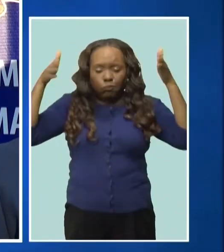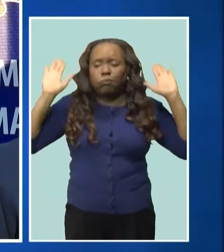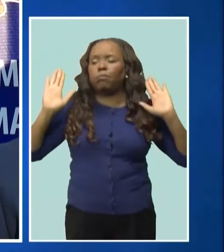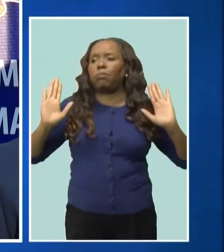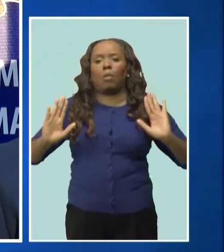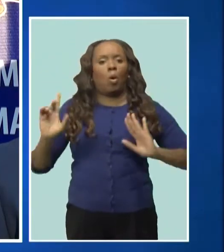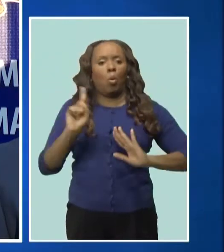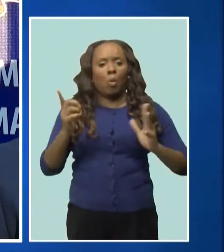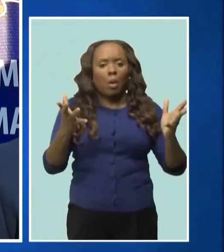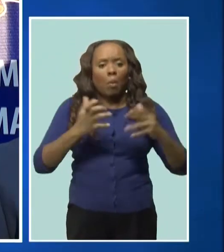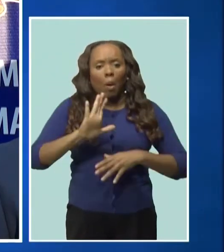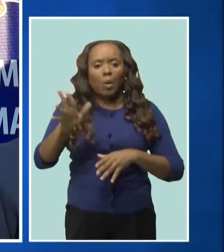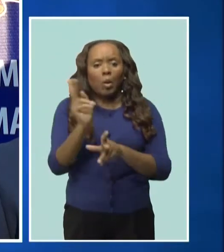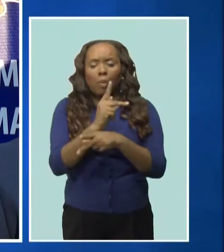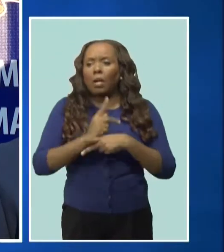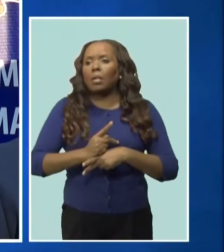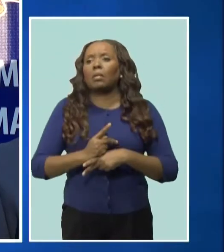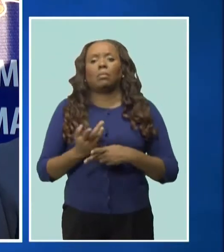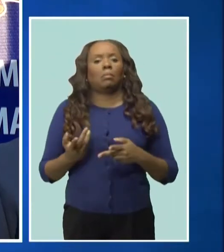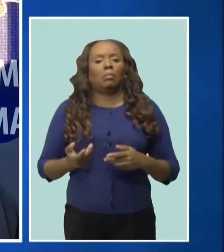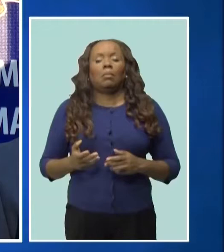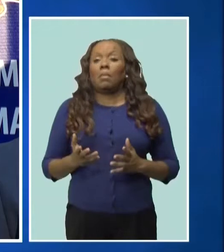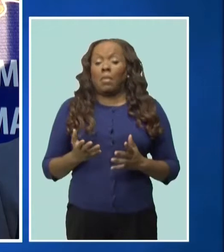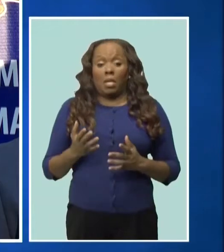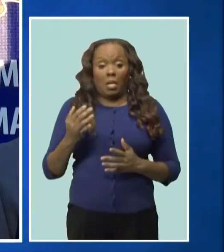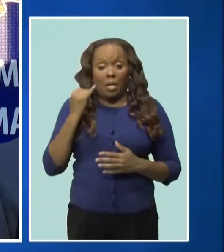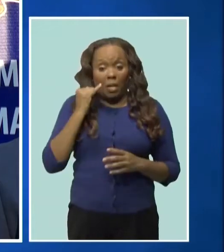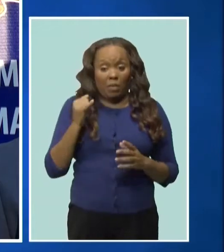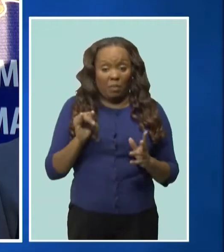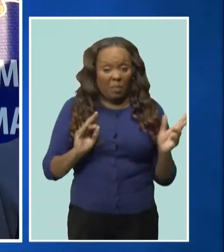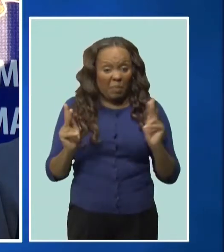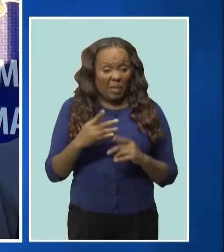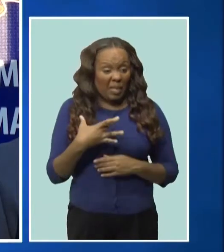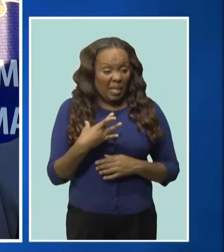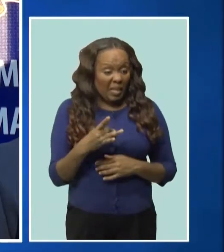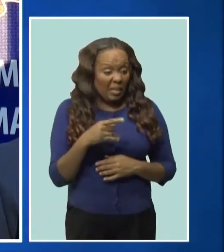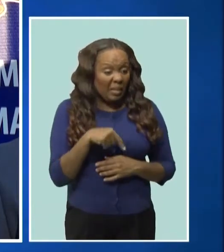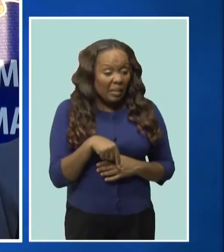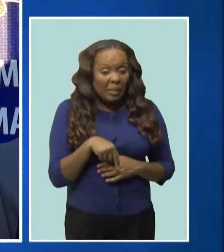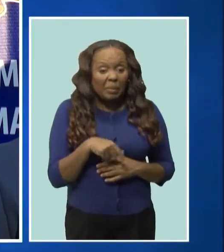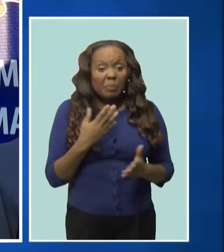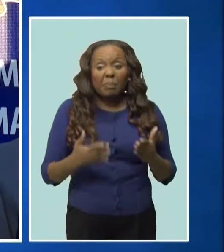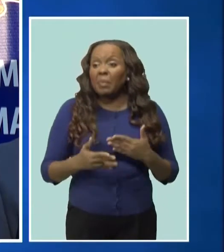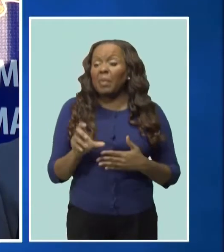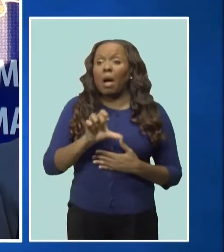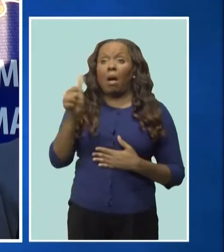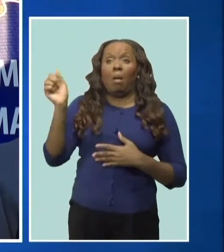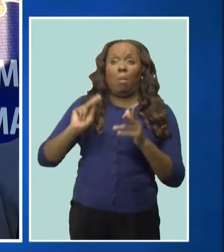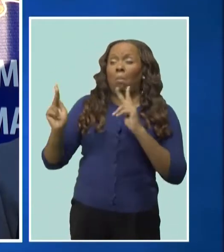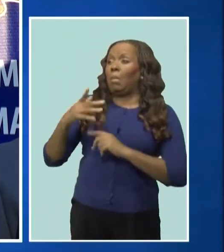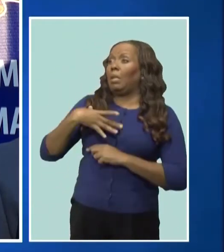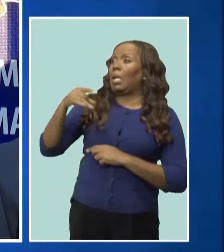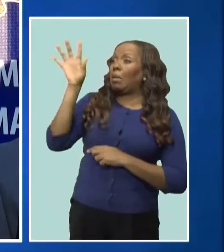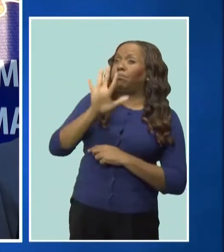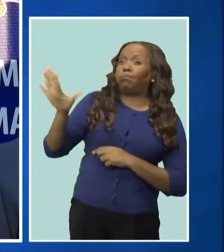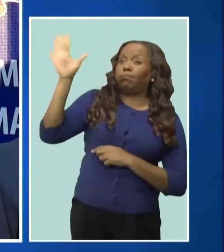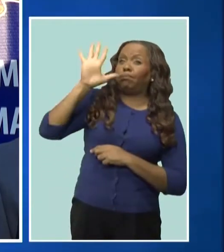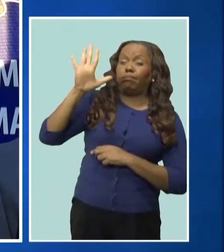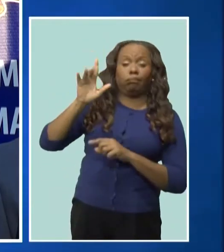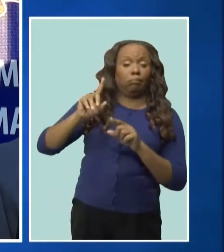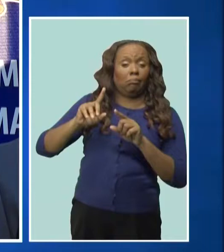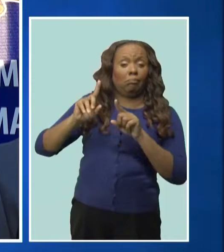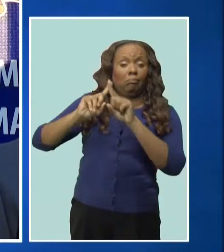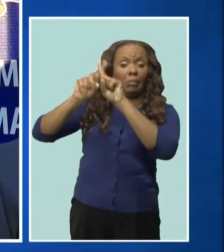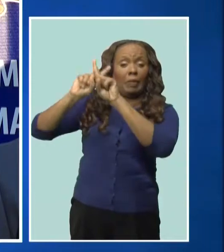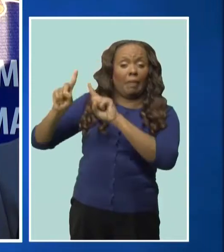you. If you have something that Bajans like, chances are somebody else in the world is going to like it. We have to figure out how to make that product